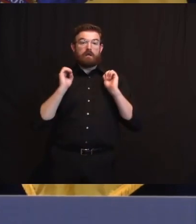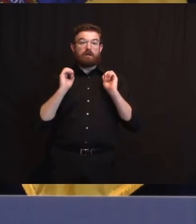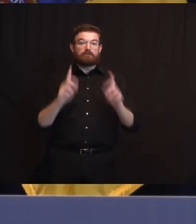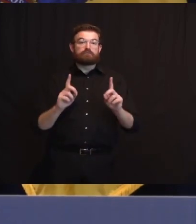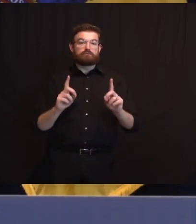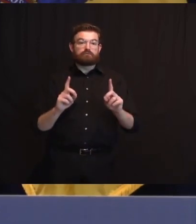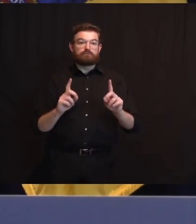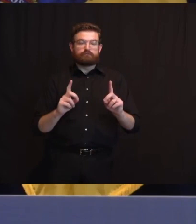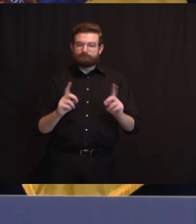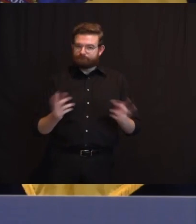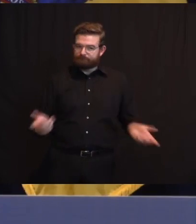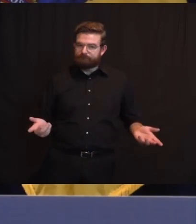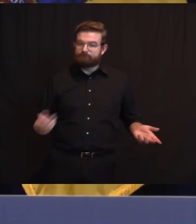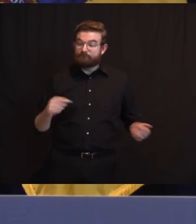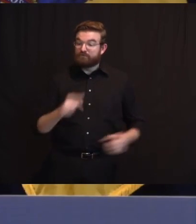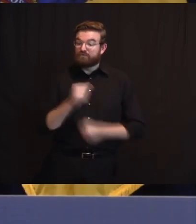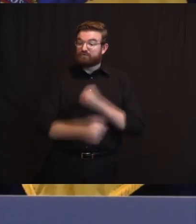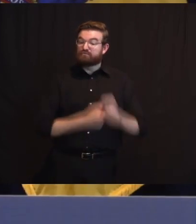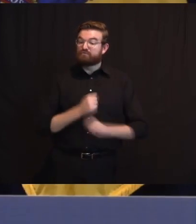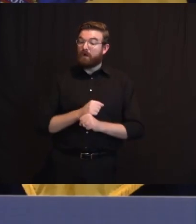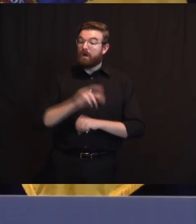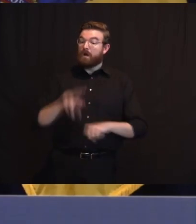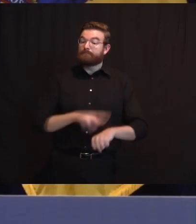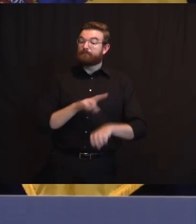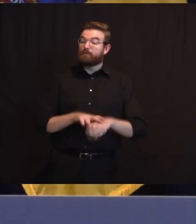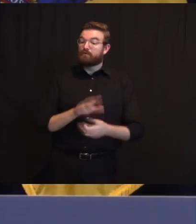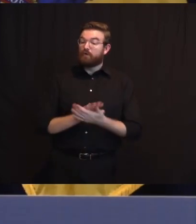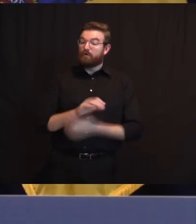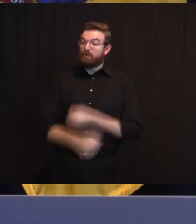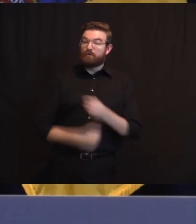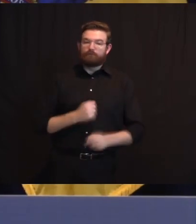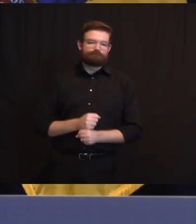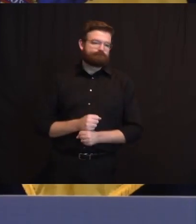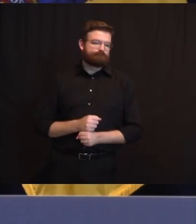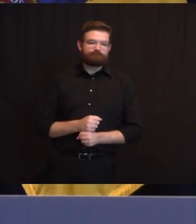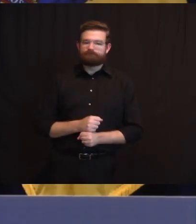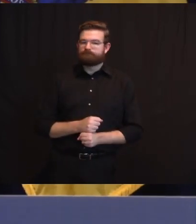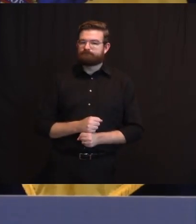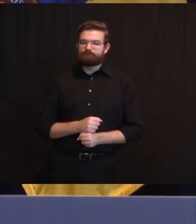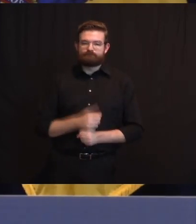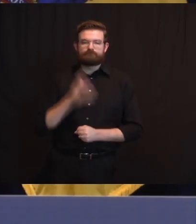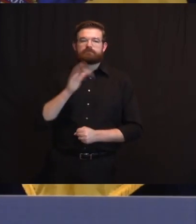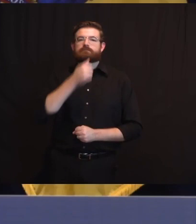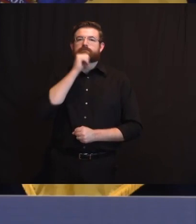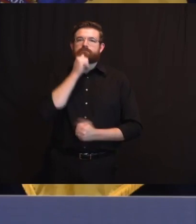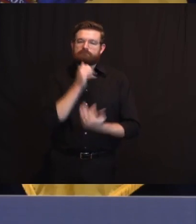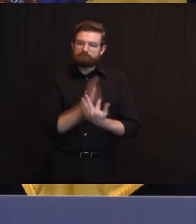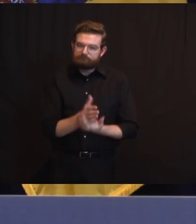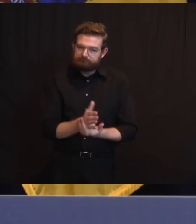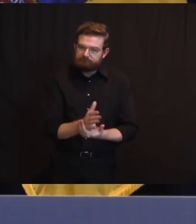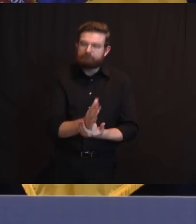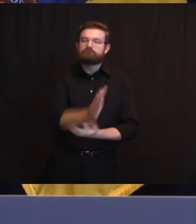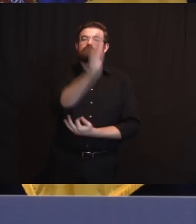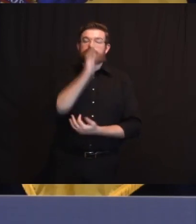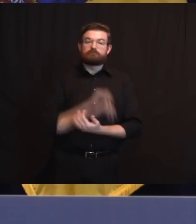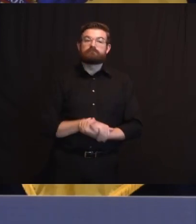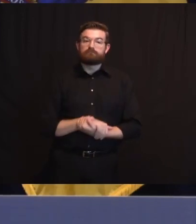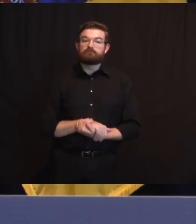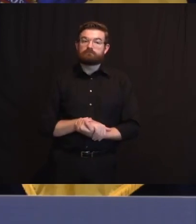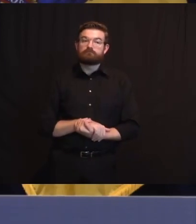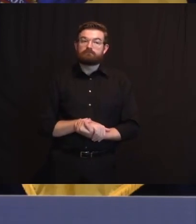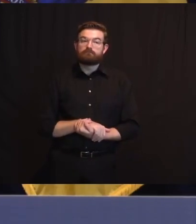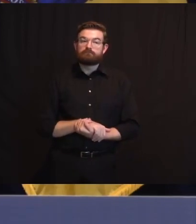old normal, that we're going to be going through this together. Something in many cases we've never done before, but we'll get